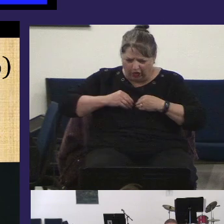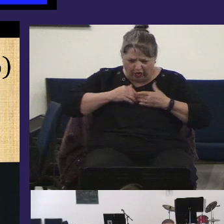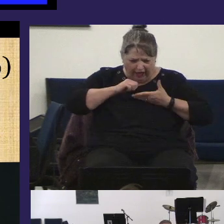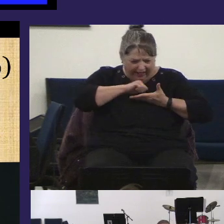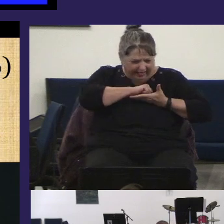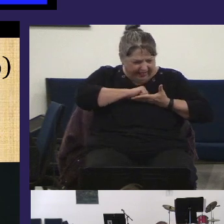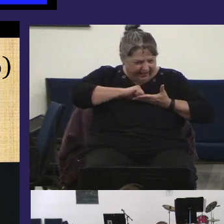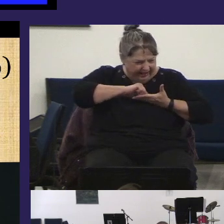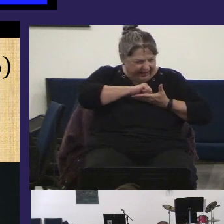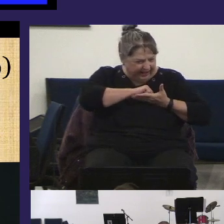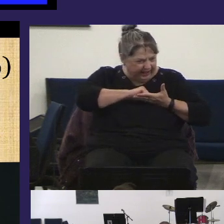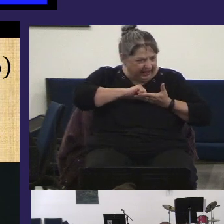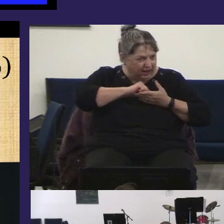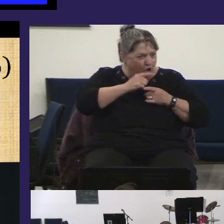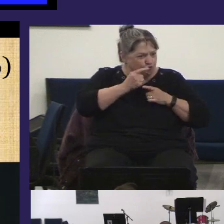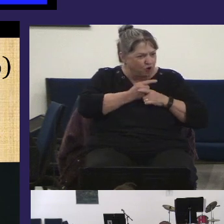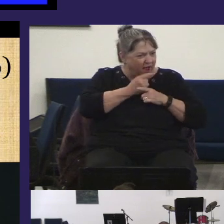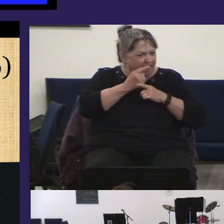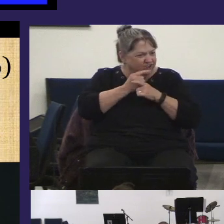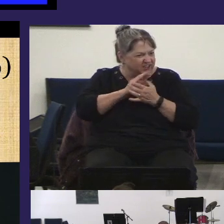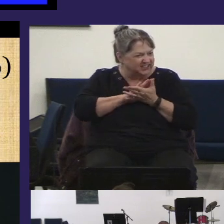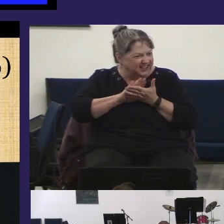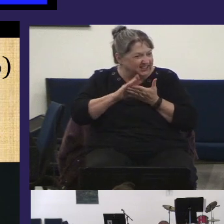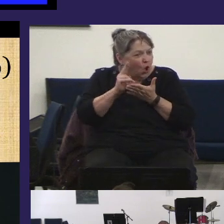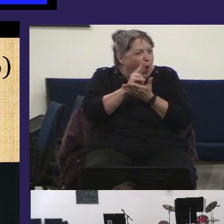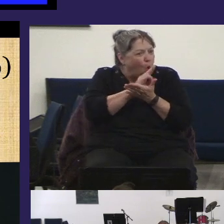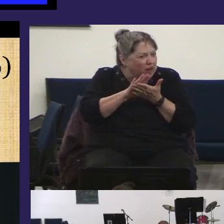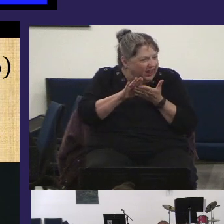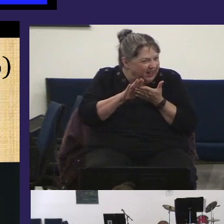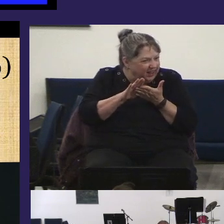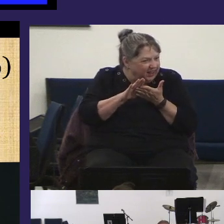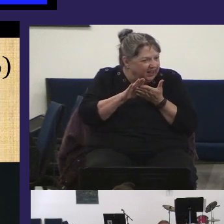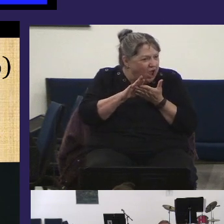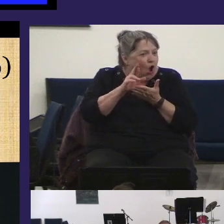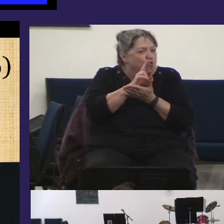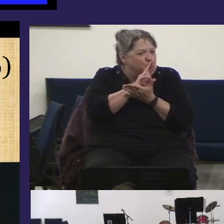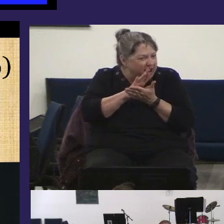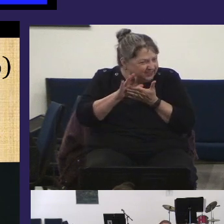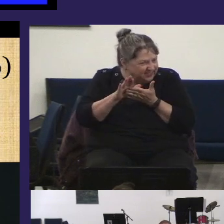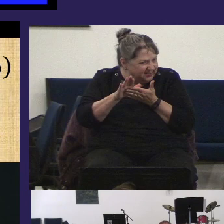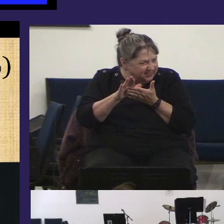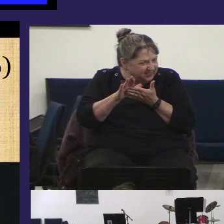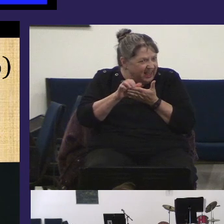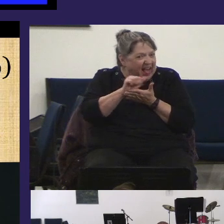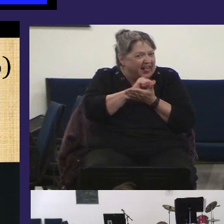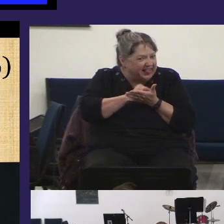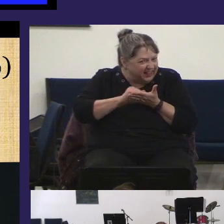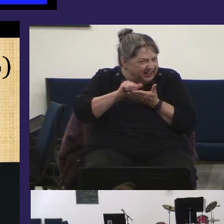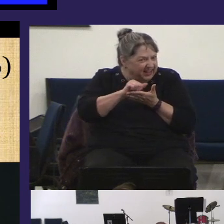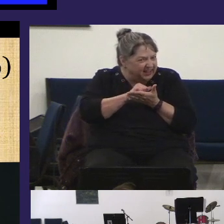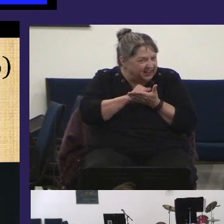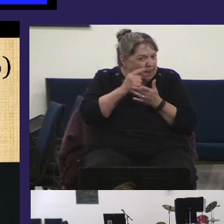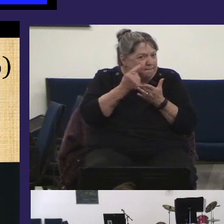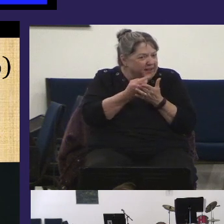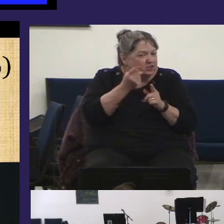hearts have been made right with God, because Jesus gave us His righteousness.